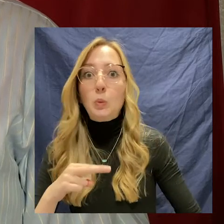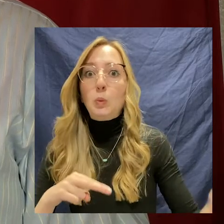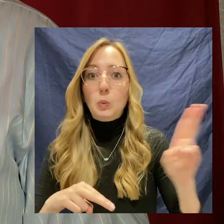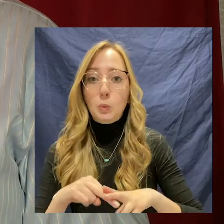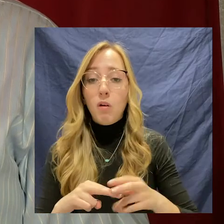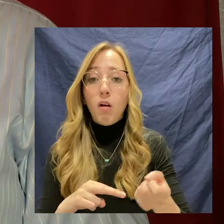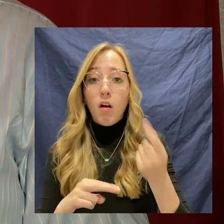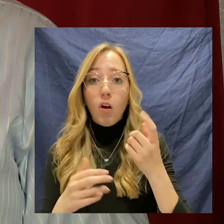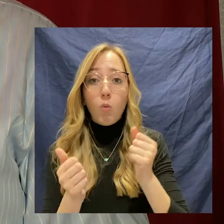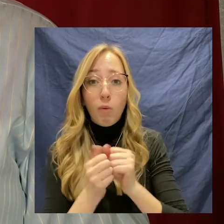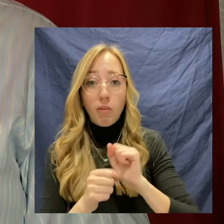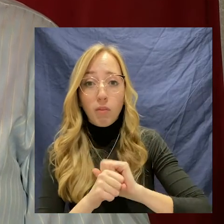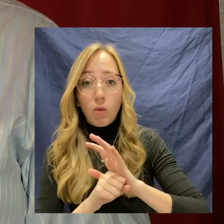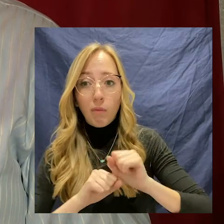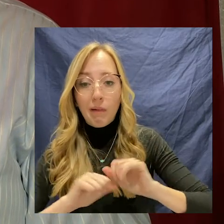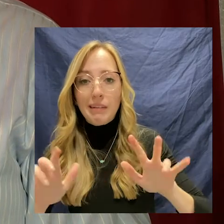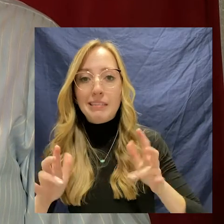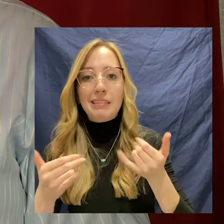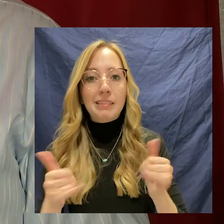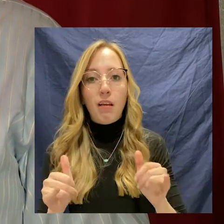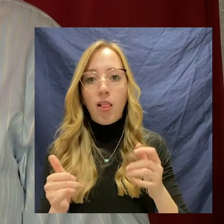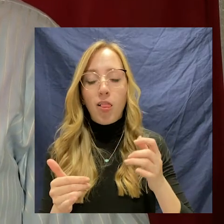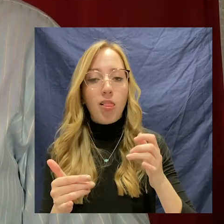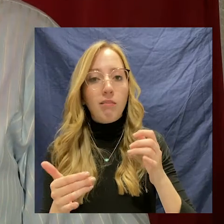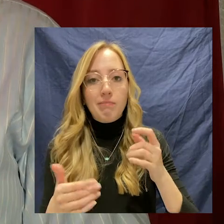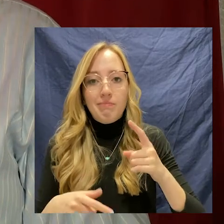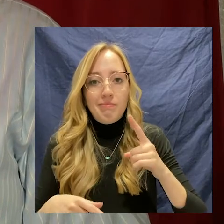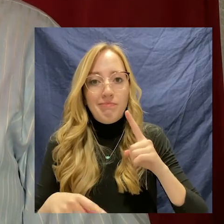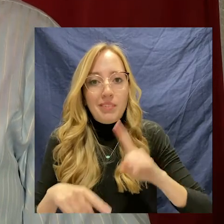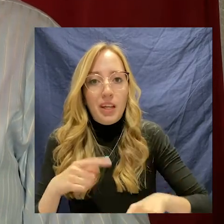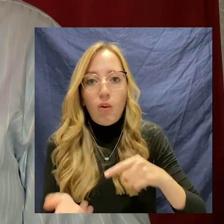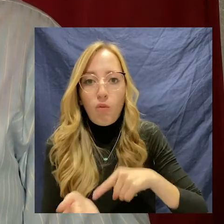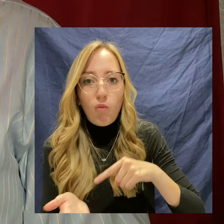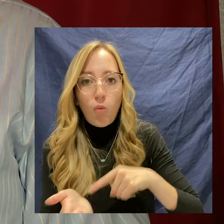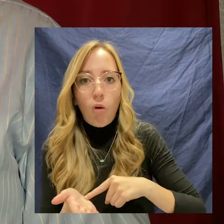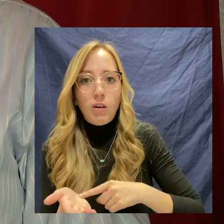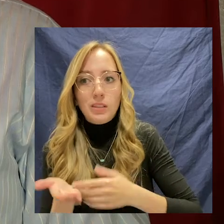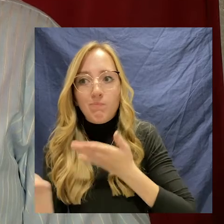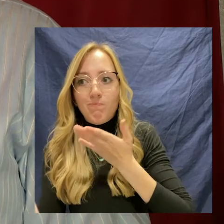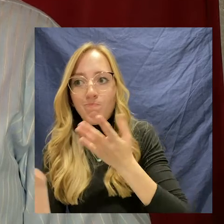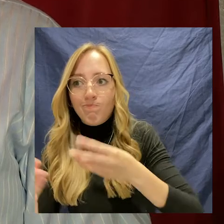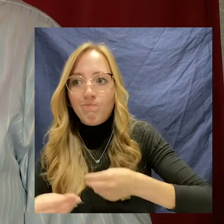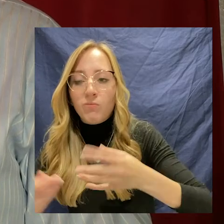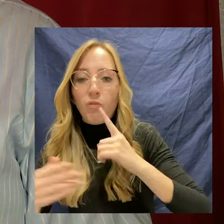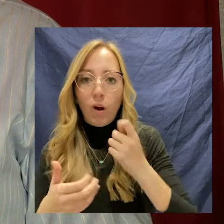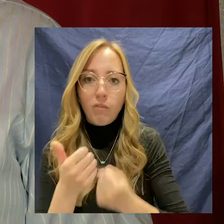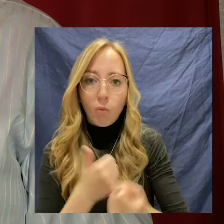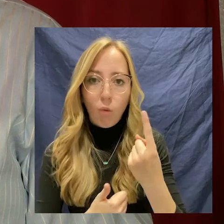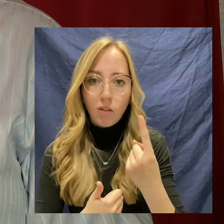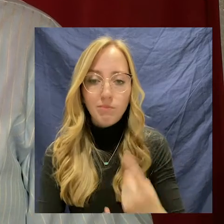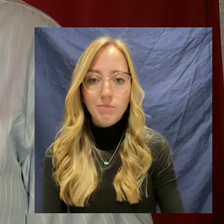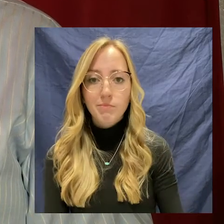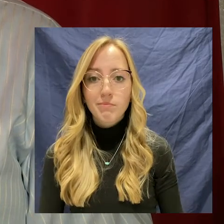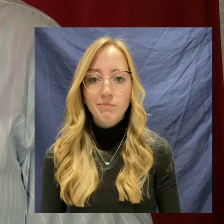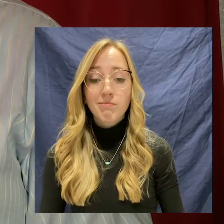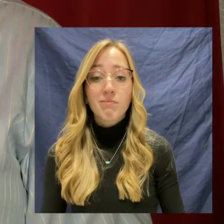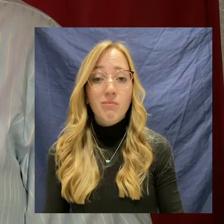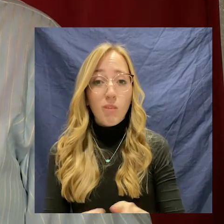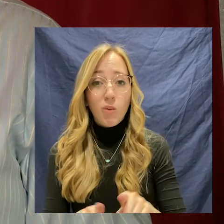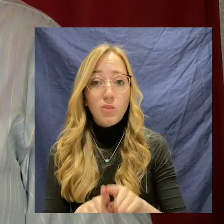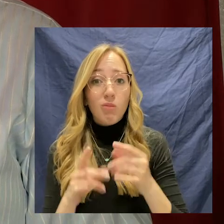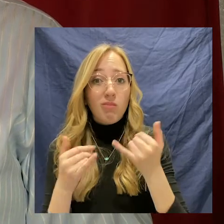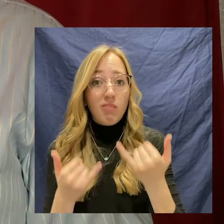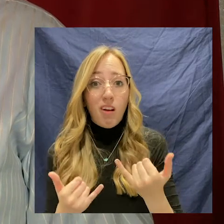delivery of services more difficult and costly. Long-time stable government funding sources are less certain today as all levels of